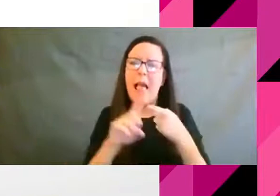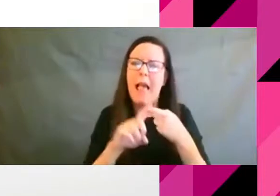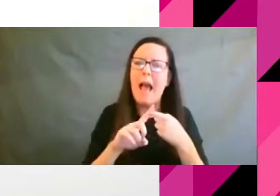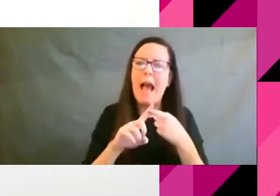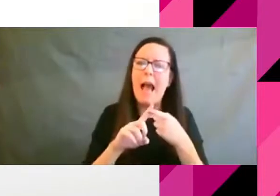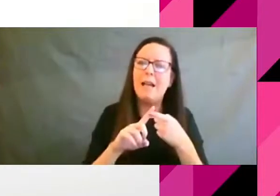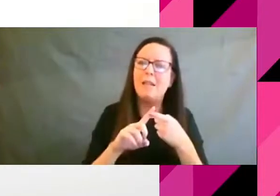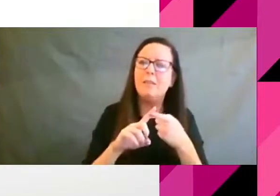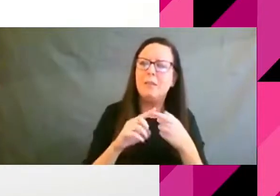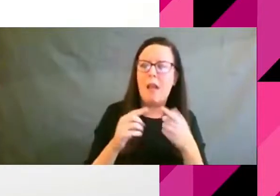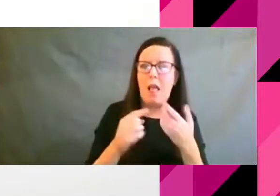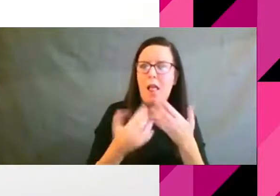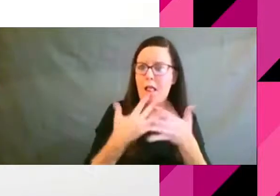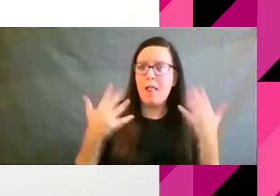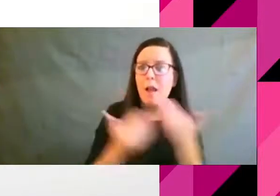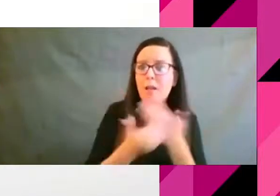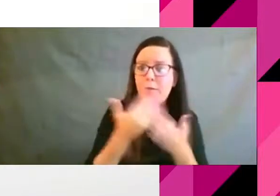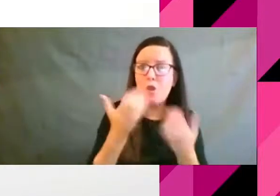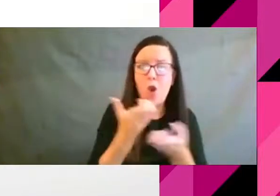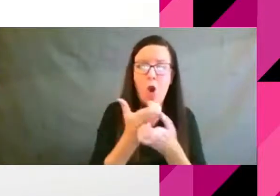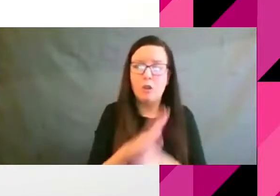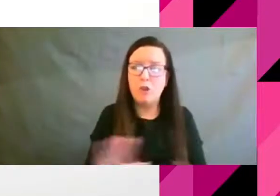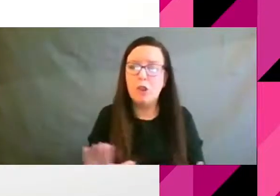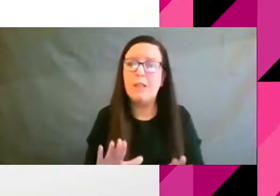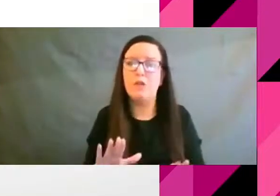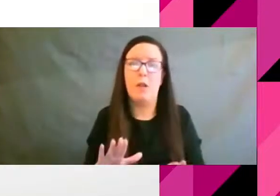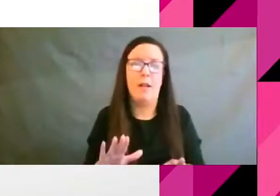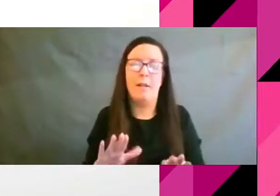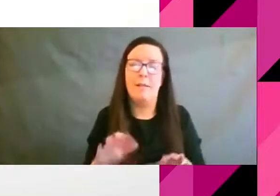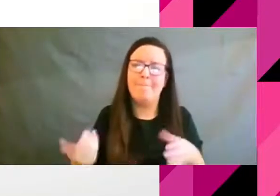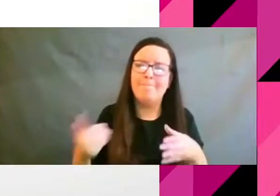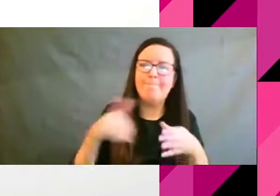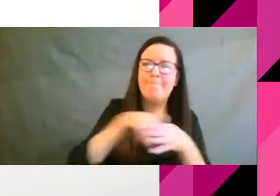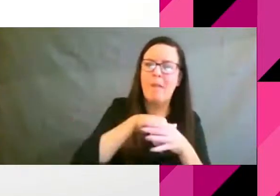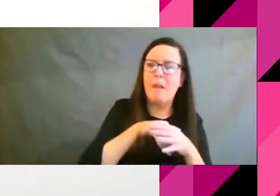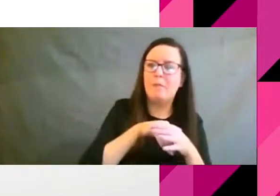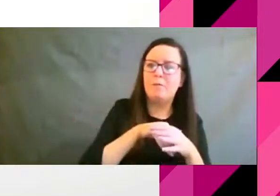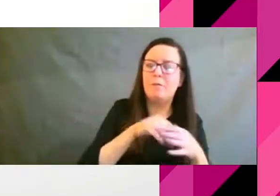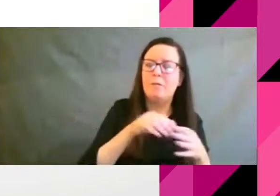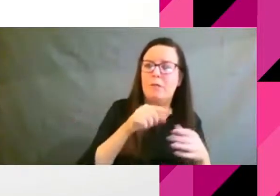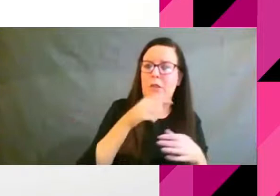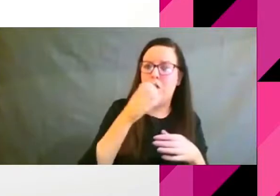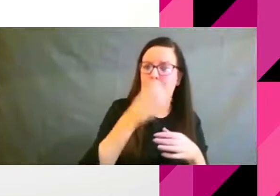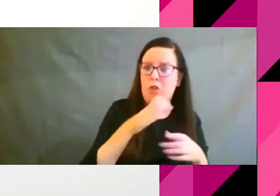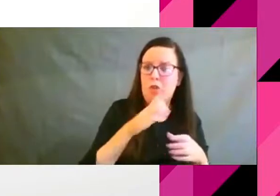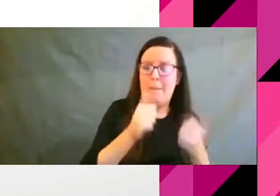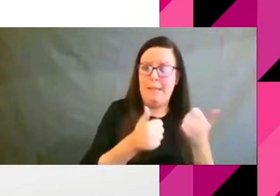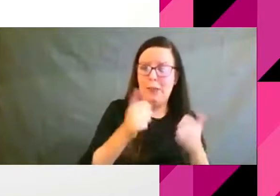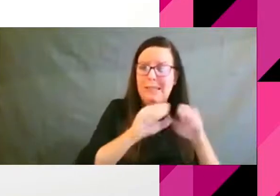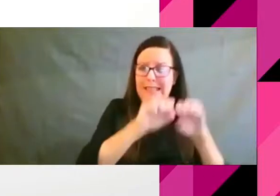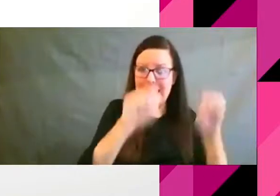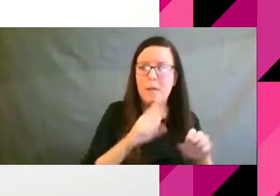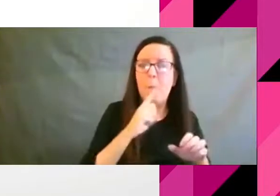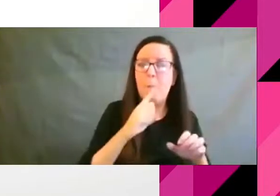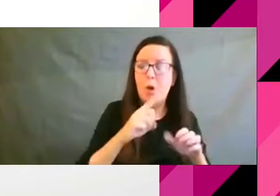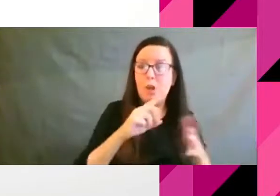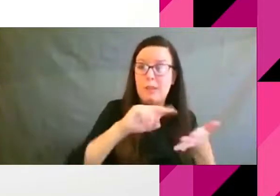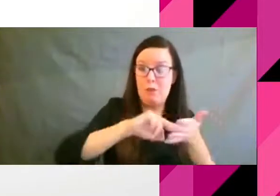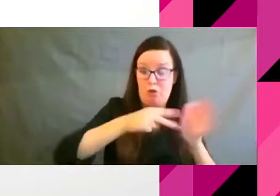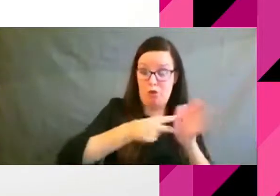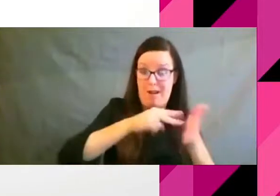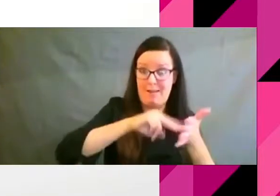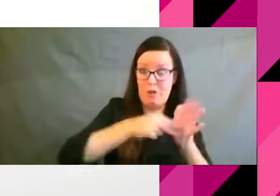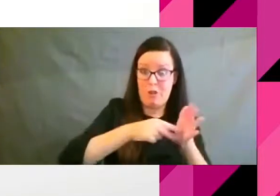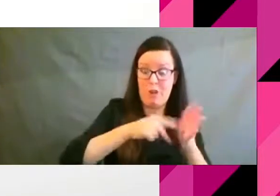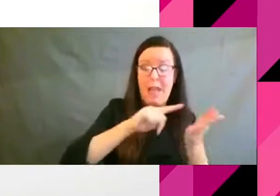young people who come in contact with the criminal justice system. This work has built on the 2008 Youth Justice Strategy and the subsequent Youth Justice